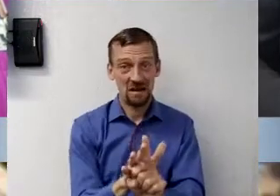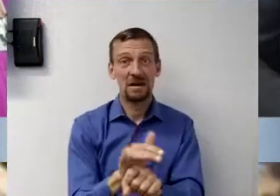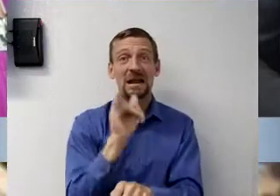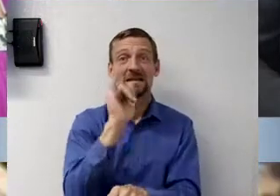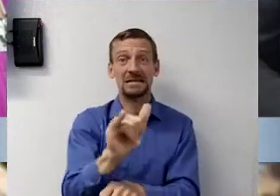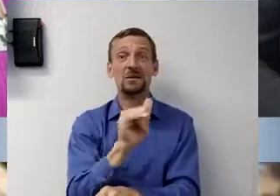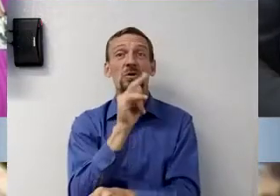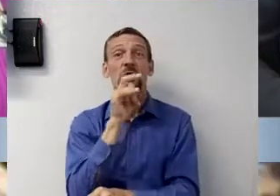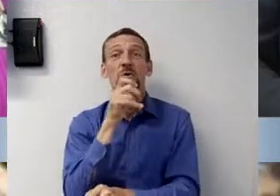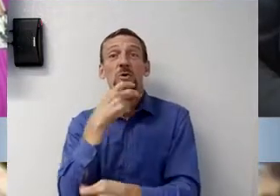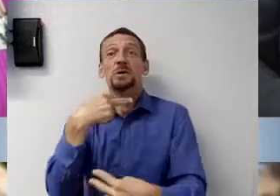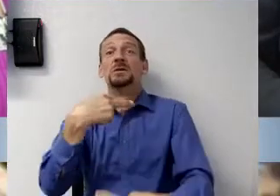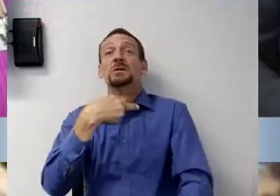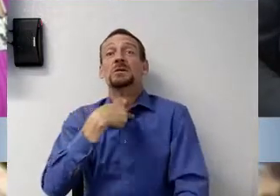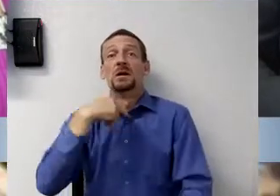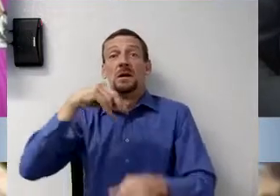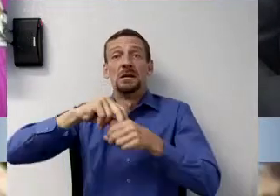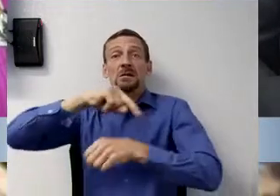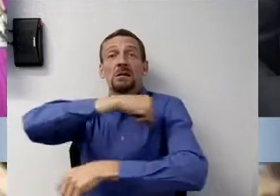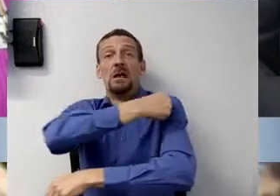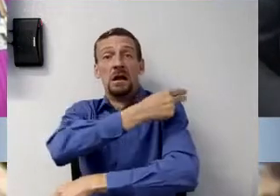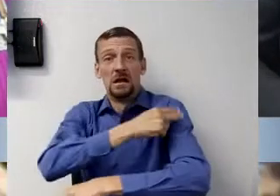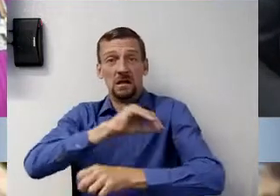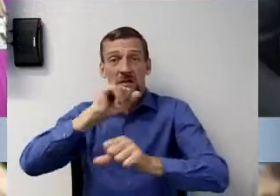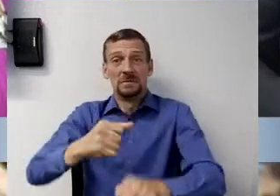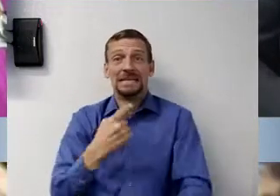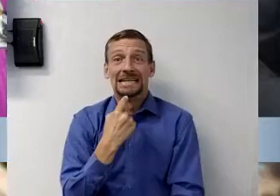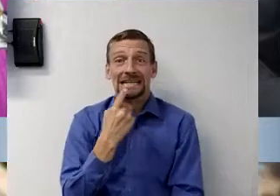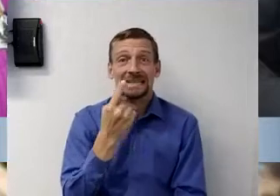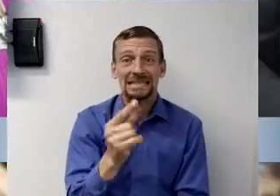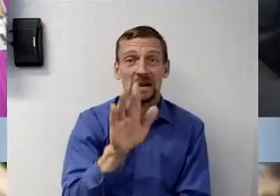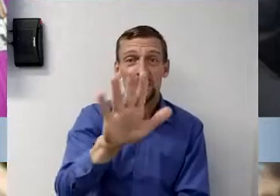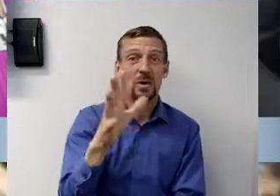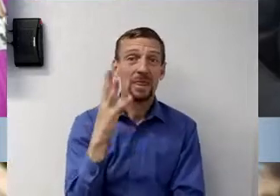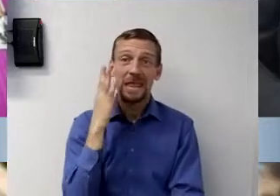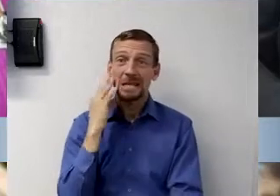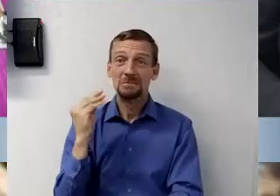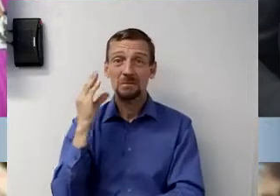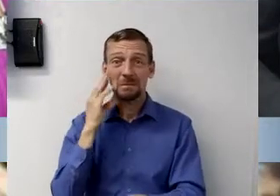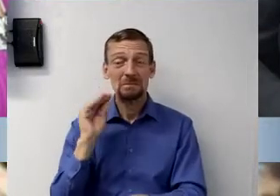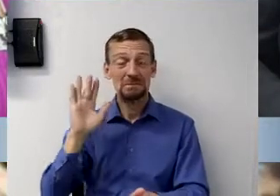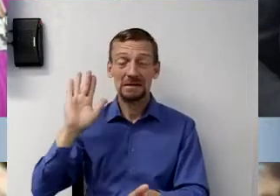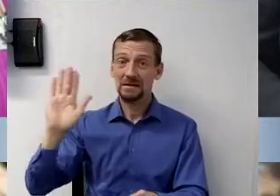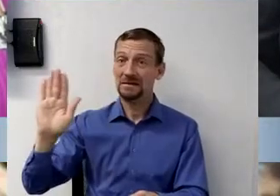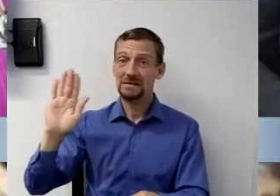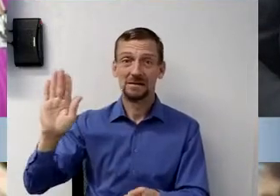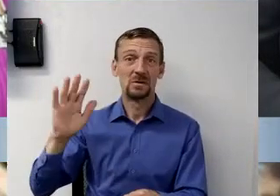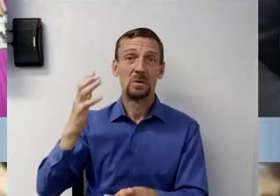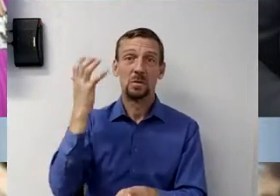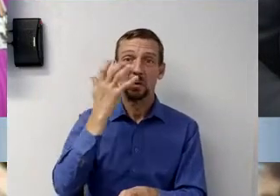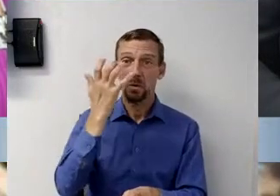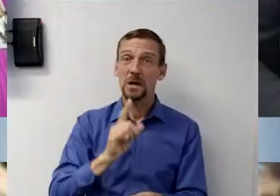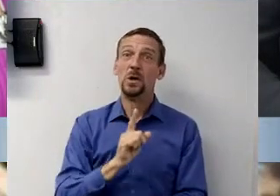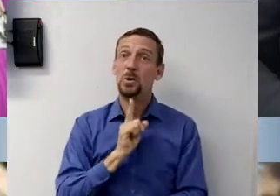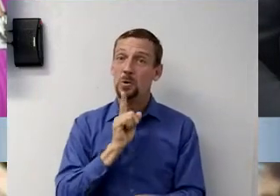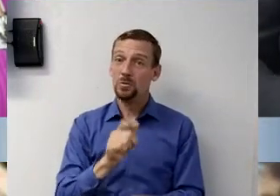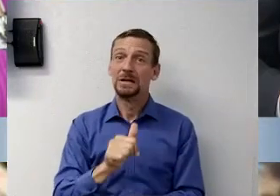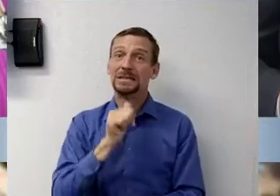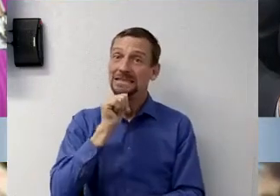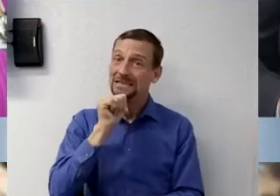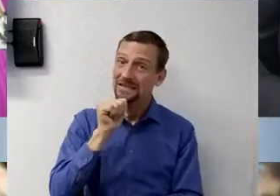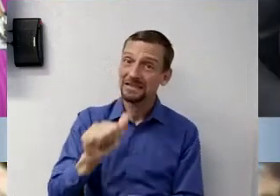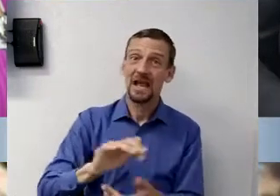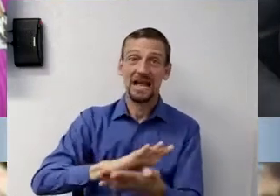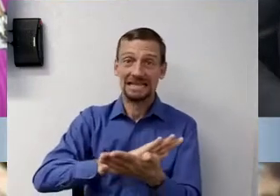were hospitalized can tell you about their experience that unfortunately it's a